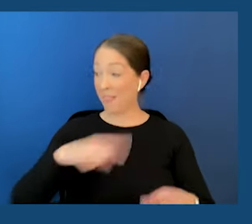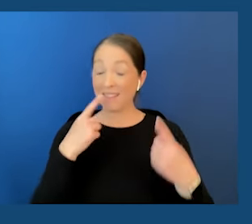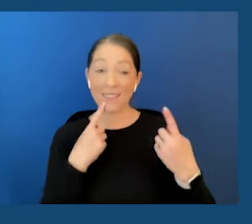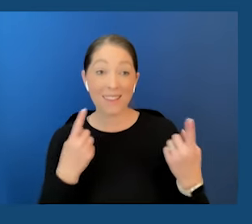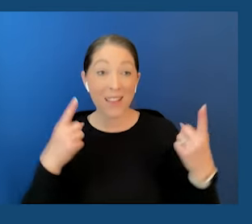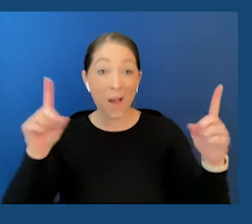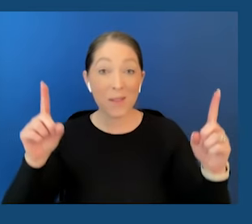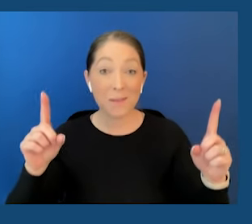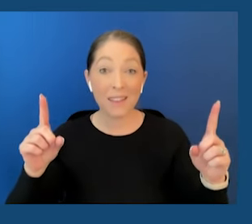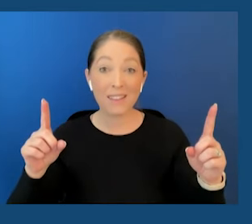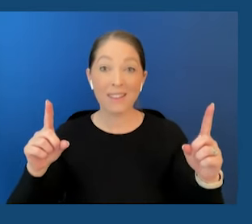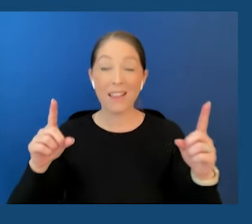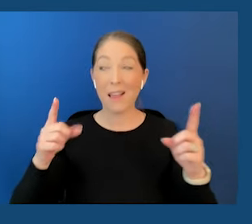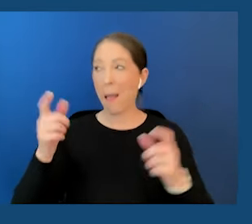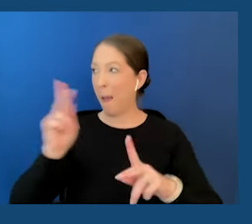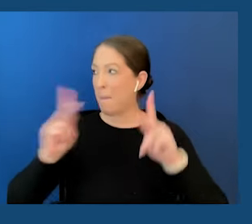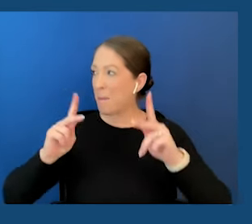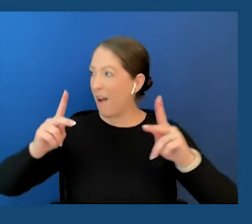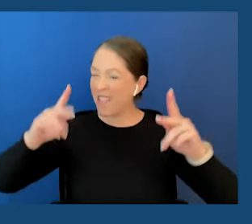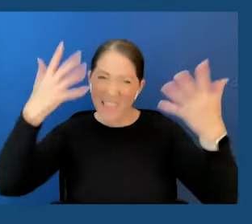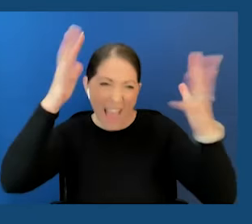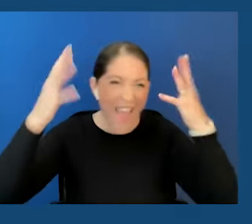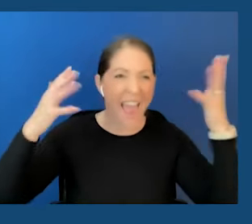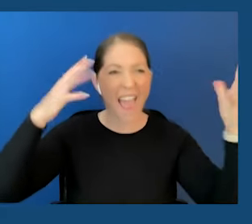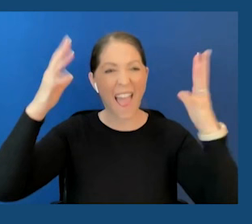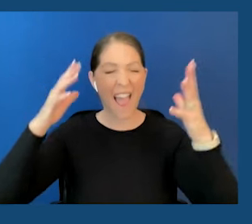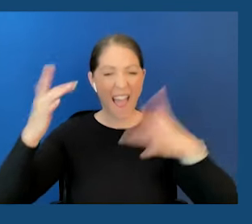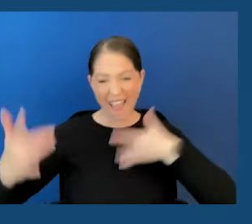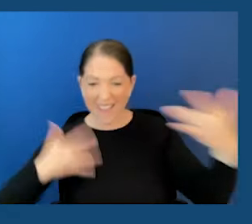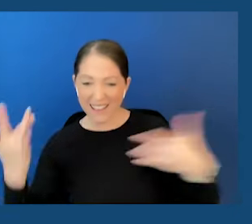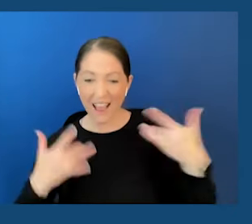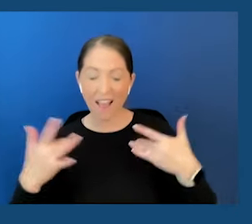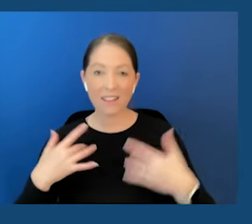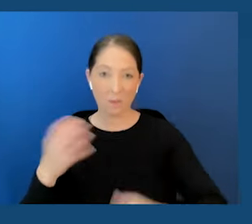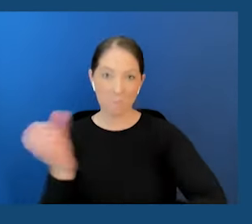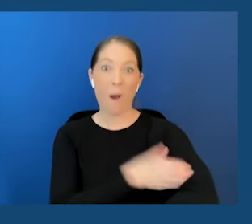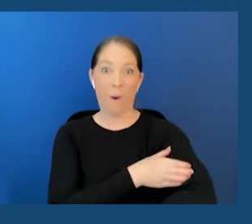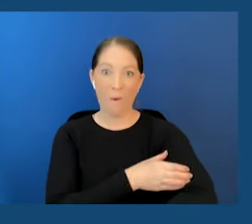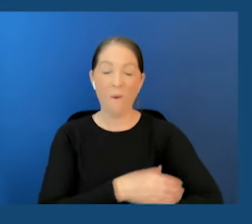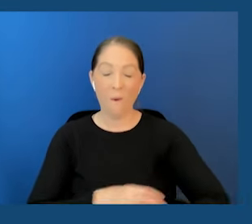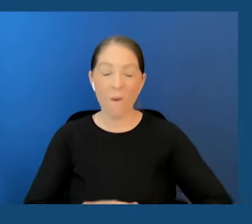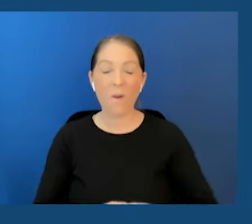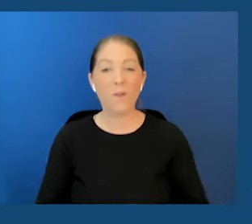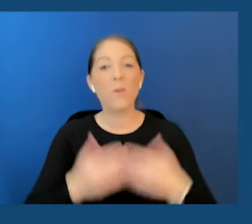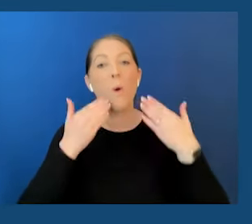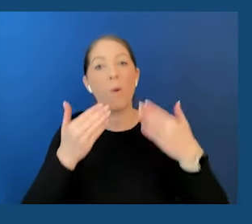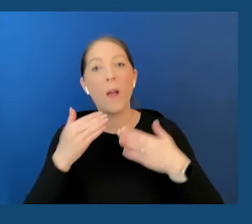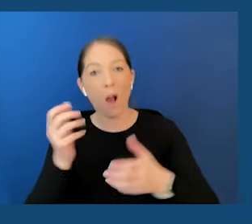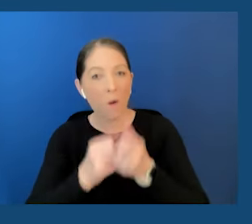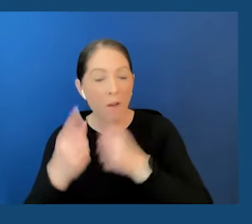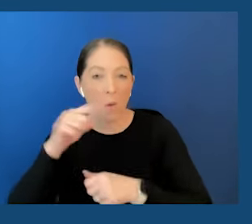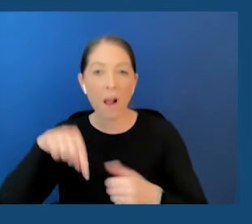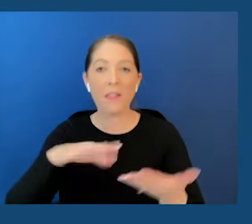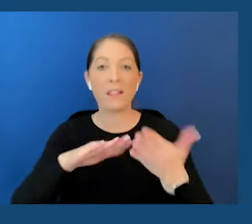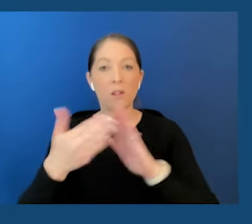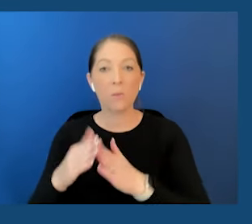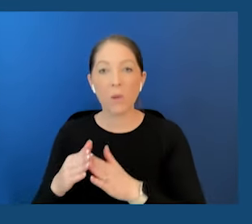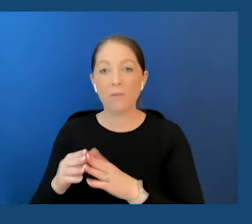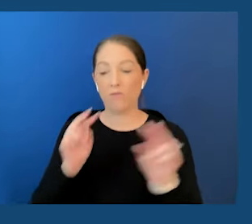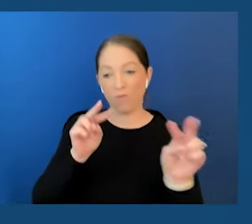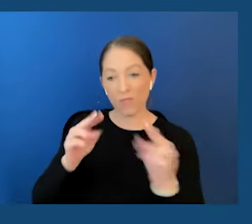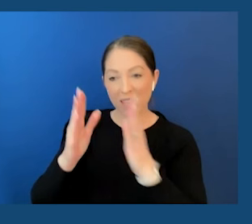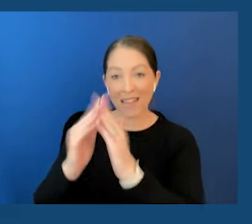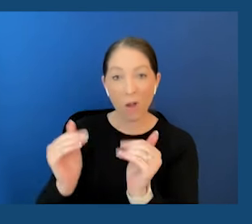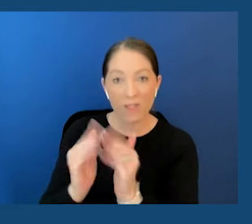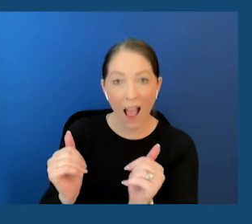cheering that goes on here, the excitement, it is powerful. So I thank the people of this community and looking at their downtown and bringing housing as part of